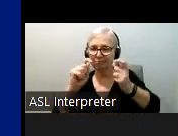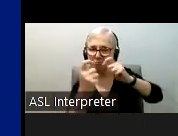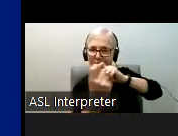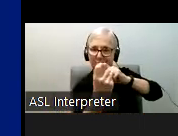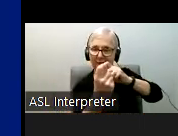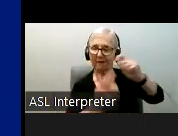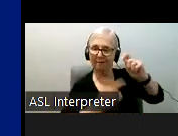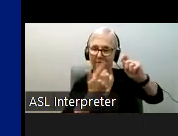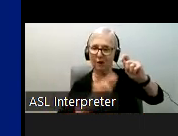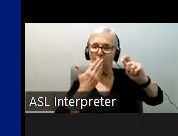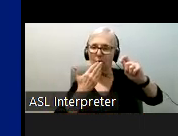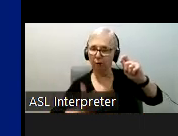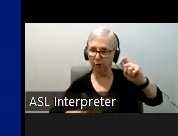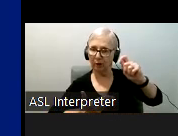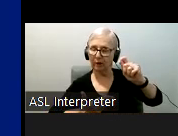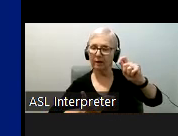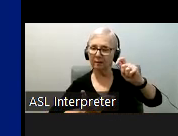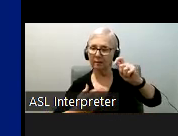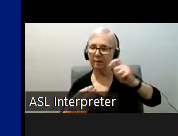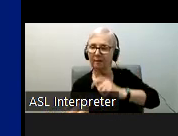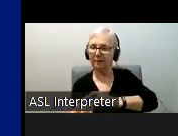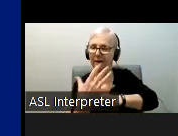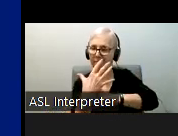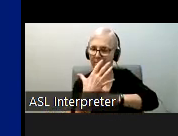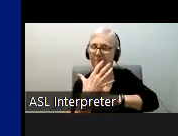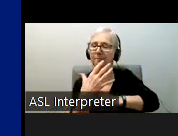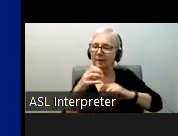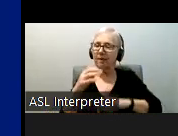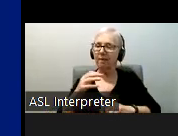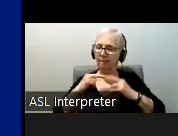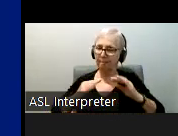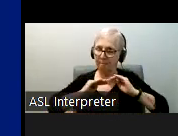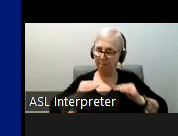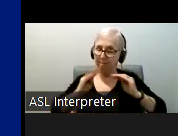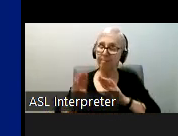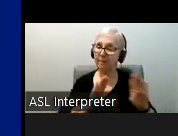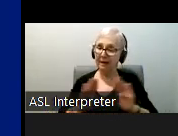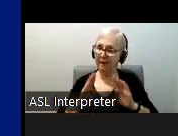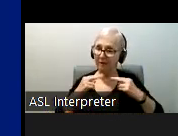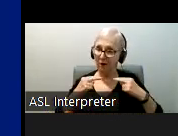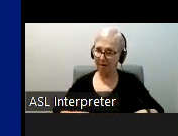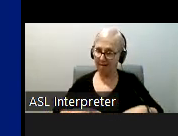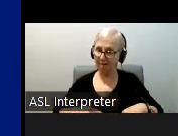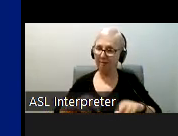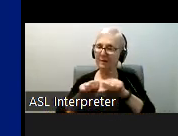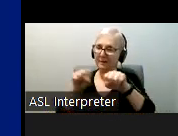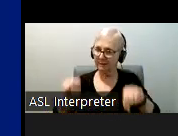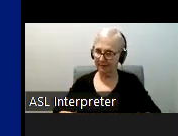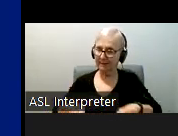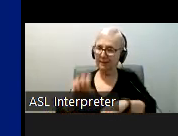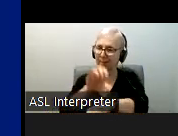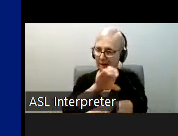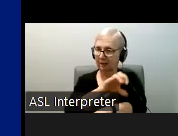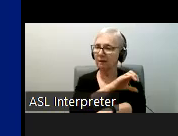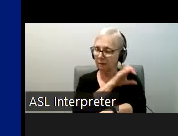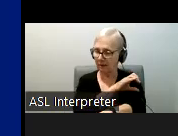about your ability to influence the behavioral health system in Colorado. So I'm going to pause on that. I have a couple more updates, but I'm going to